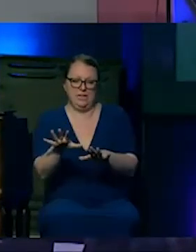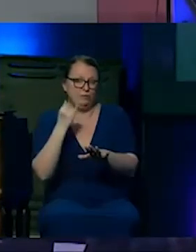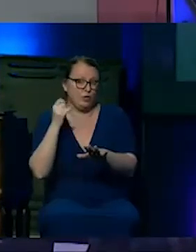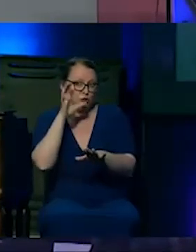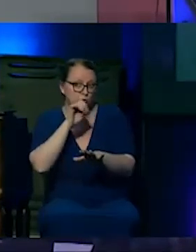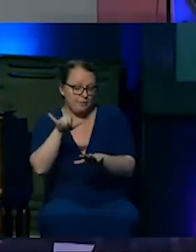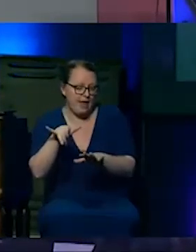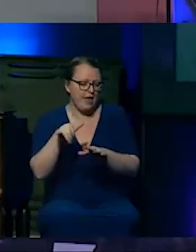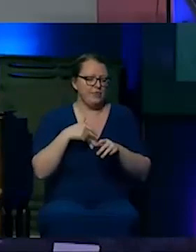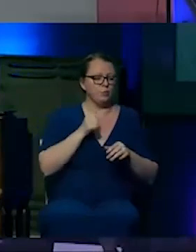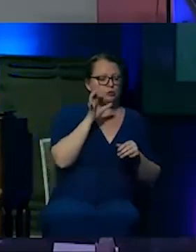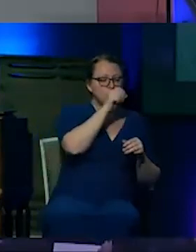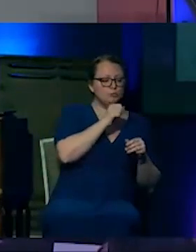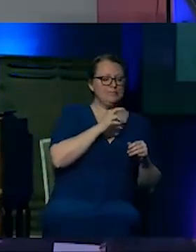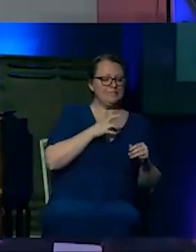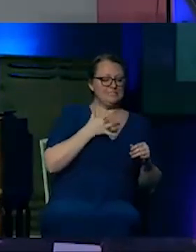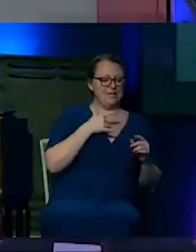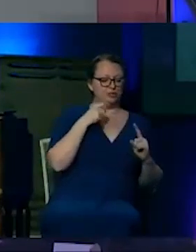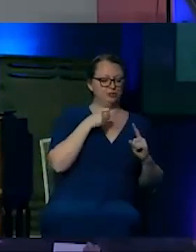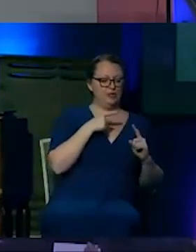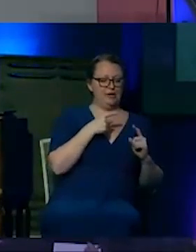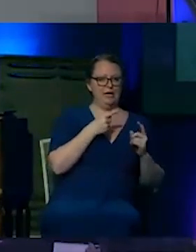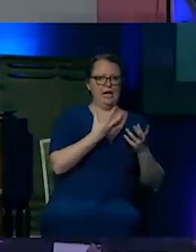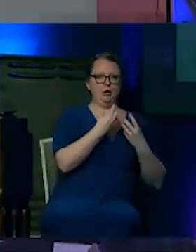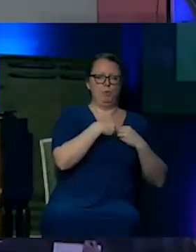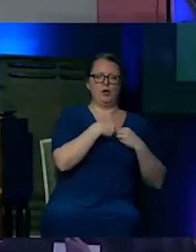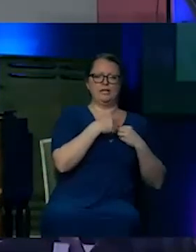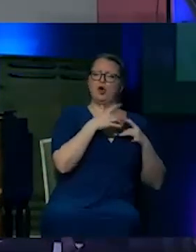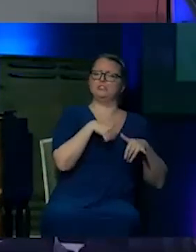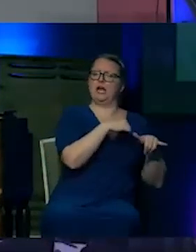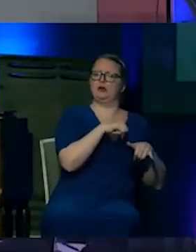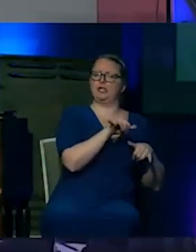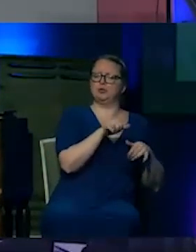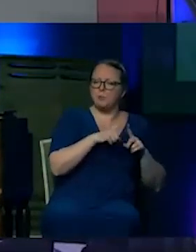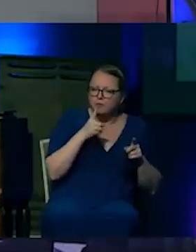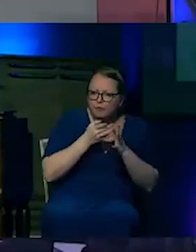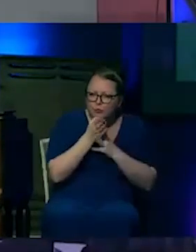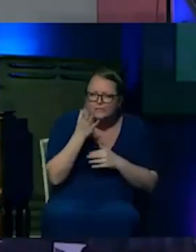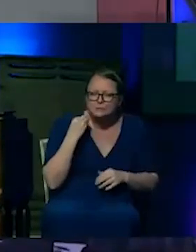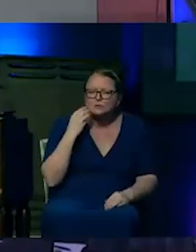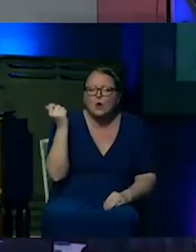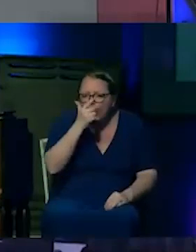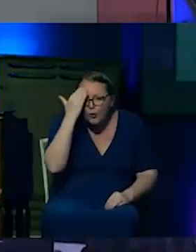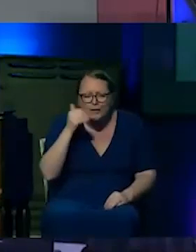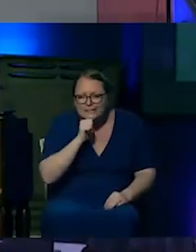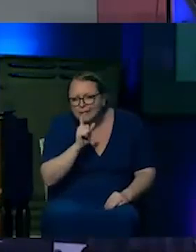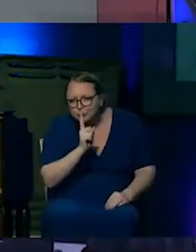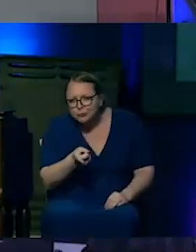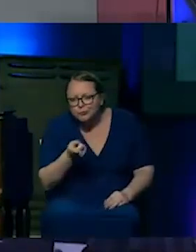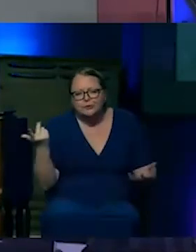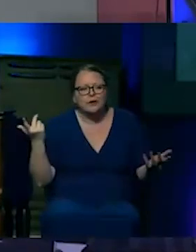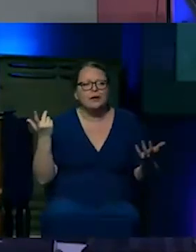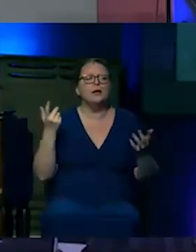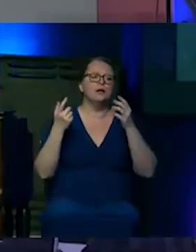that sensory input is also standard. But as we know through experience, that's not true. The other thing that this